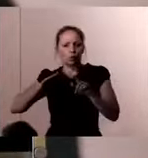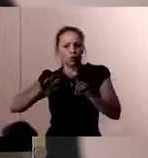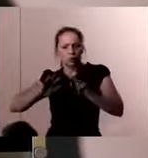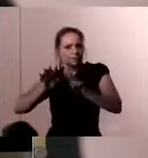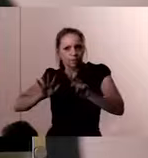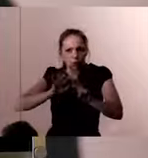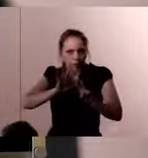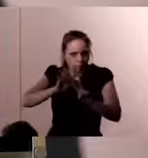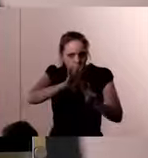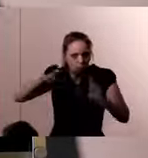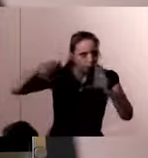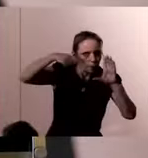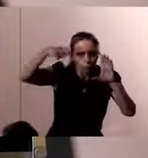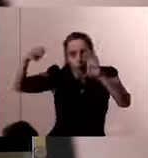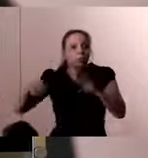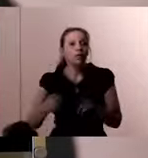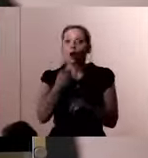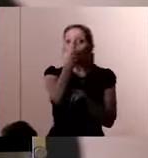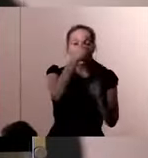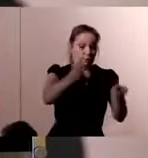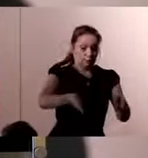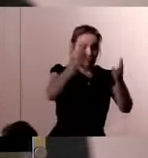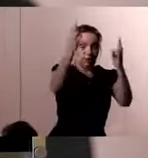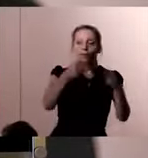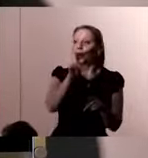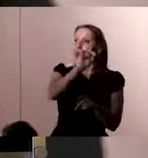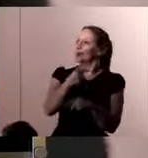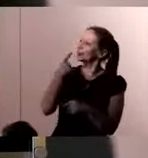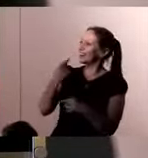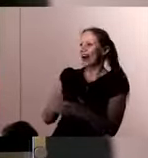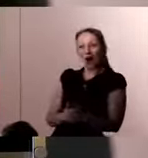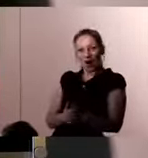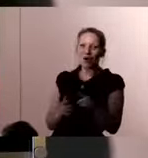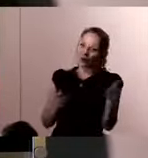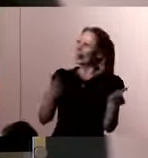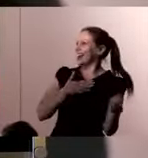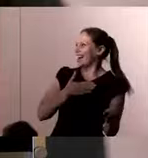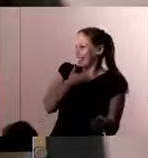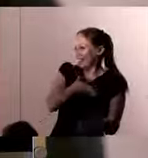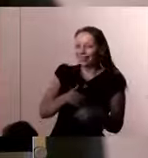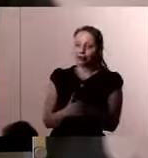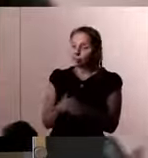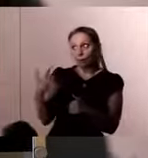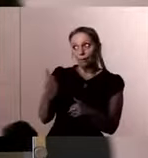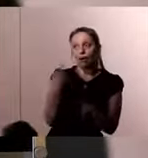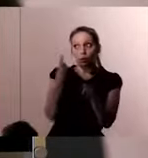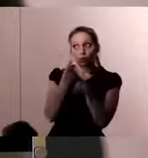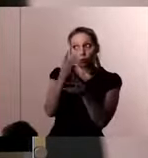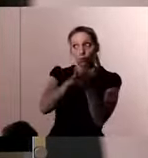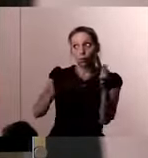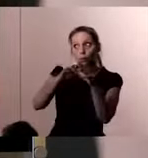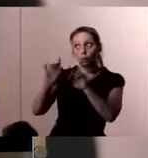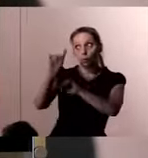apartments. And at one of the apartments, one of the girls said, "Well, we definitely like it here, but we have to talk to our